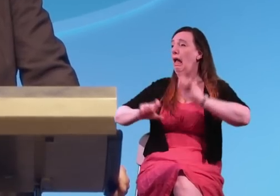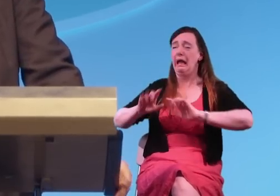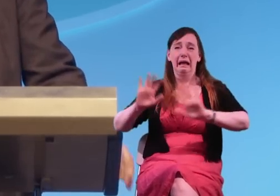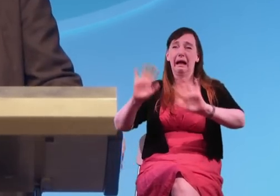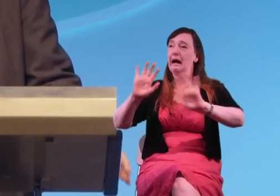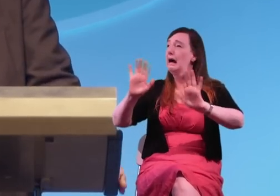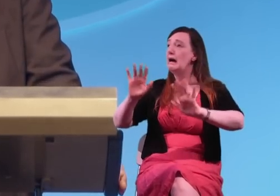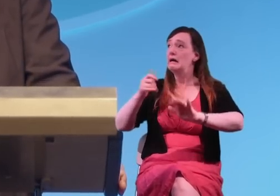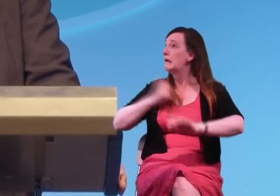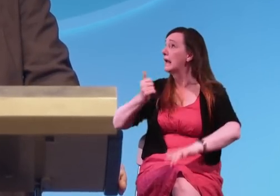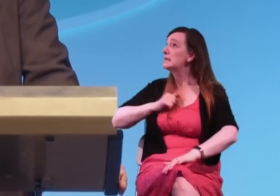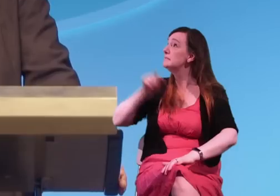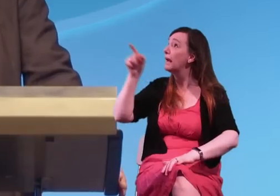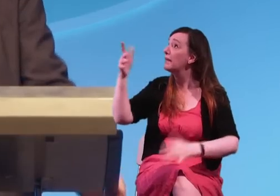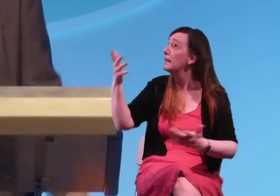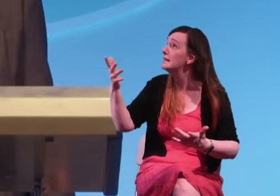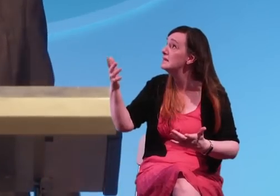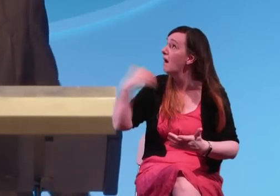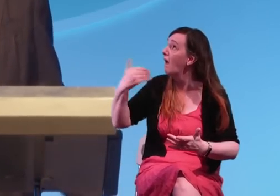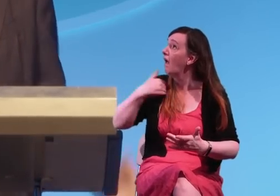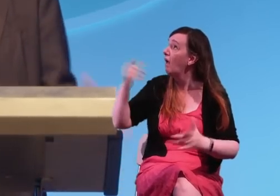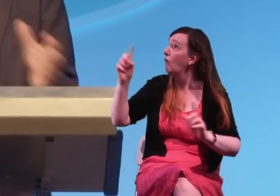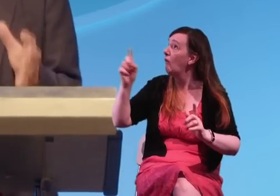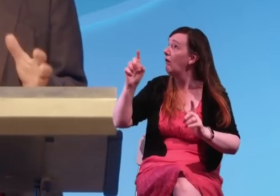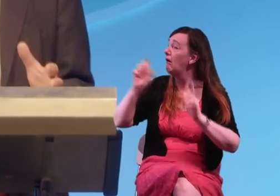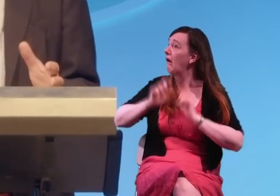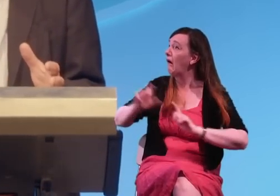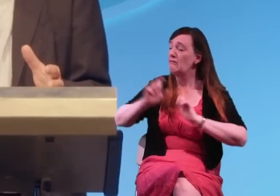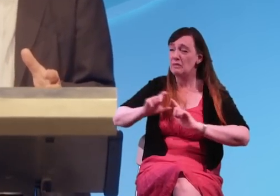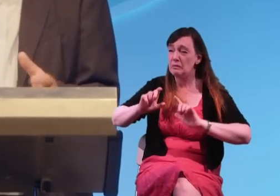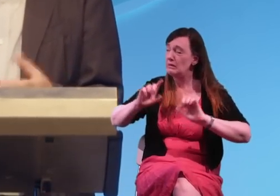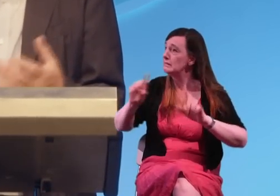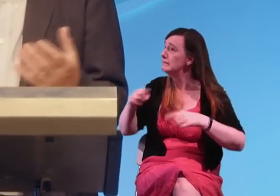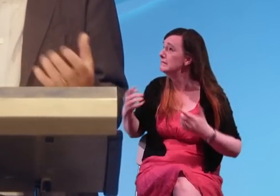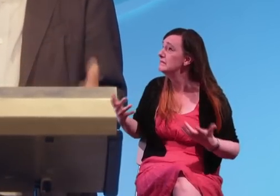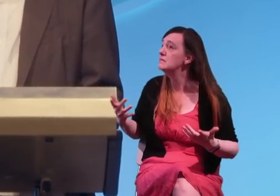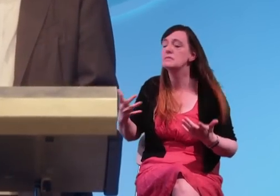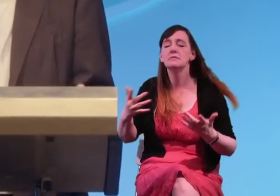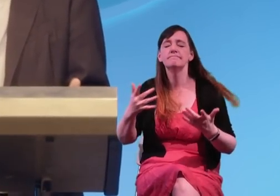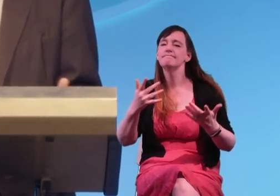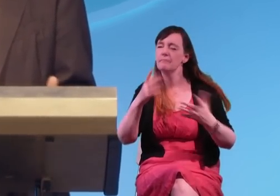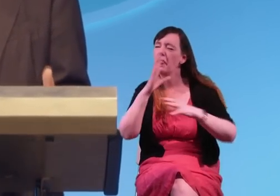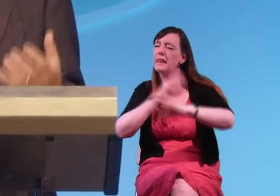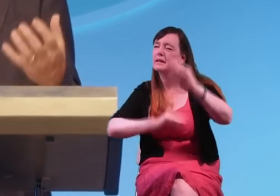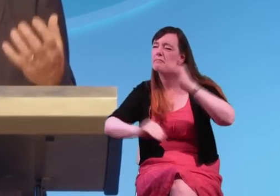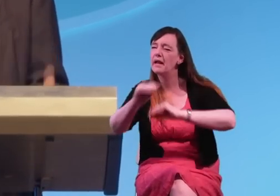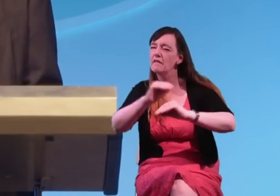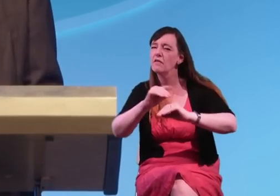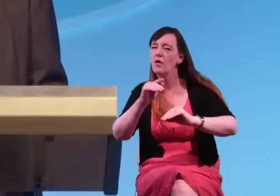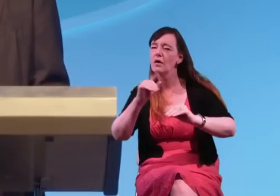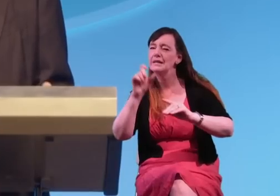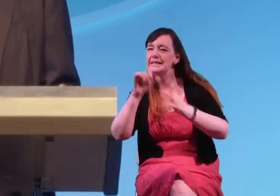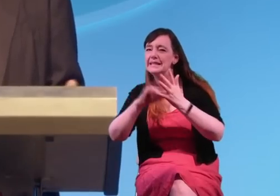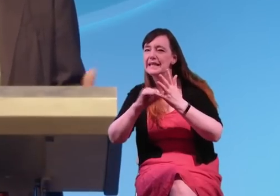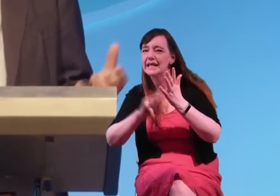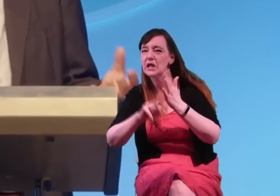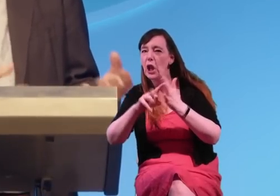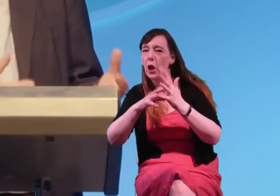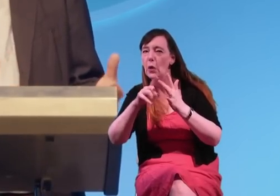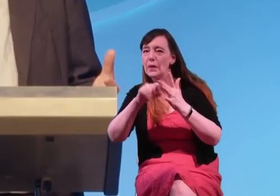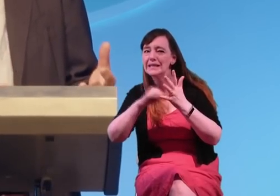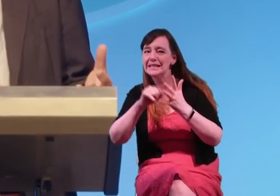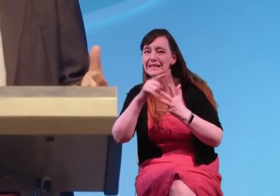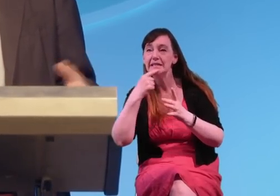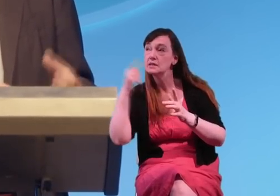this was what it would be like to be a Christian. And C.S. Lewis says in the metaphor, oh, but you must understand that God's purpose for you is